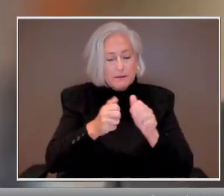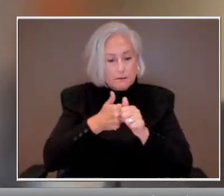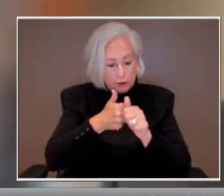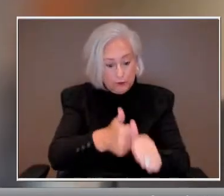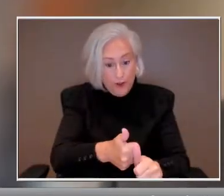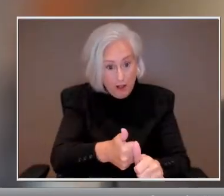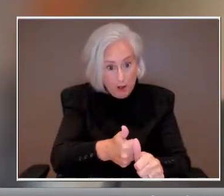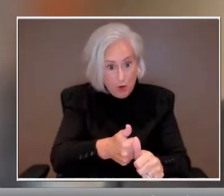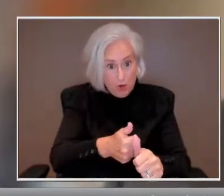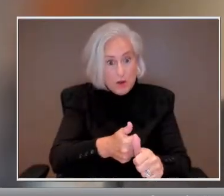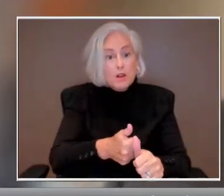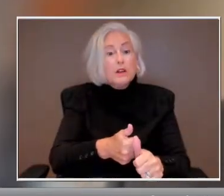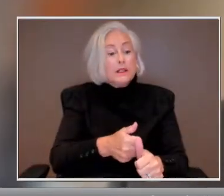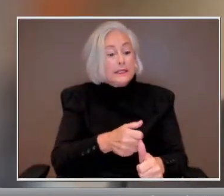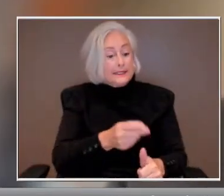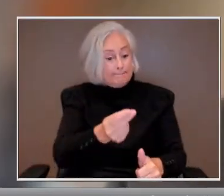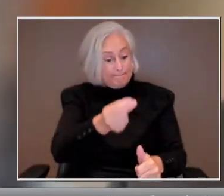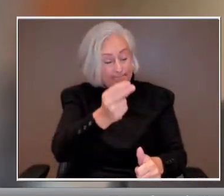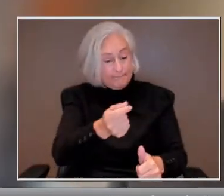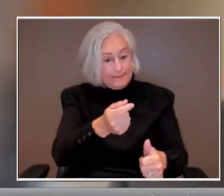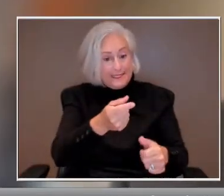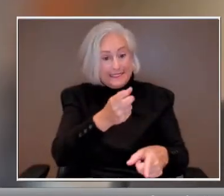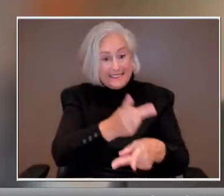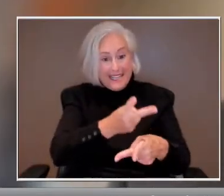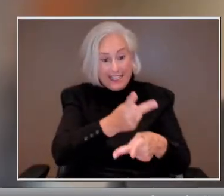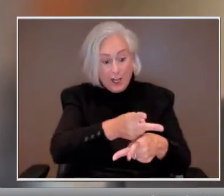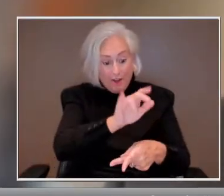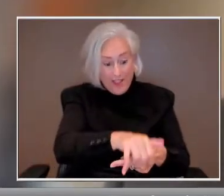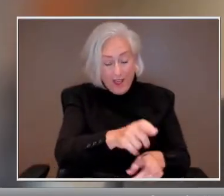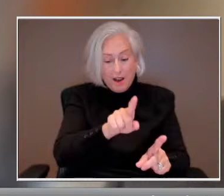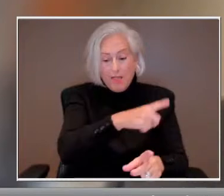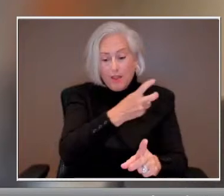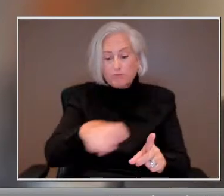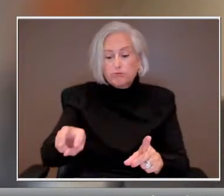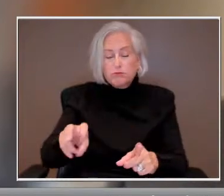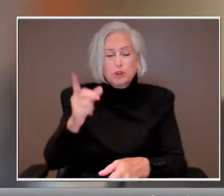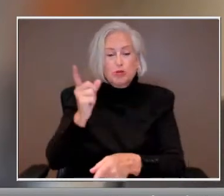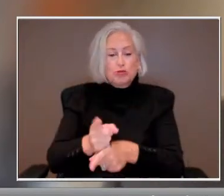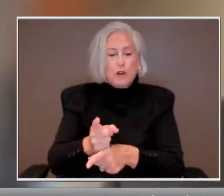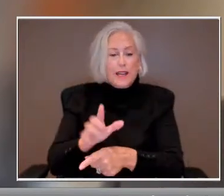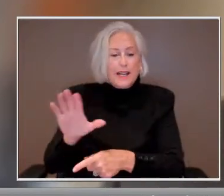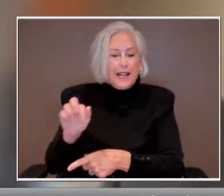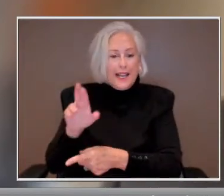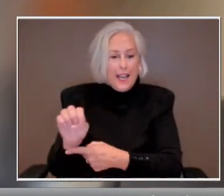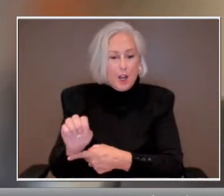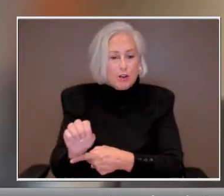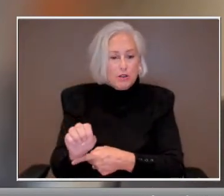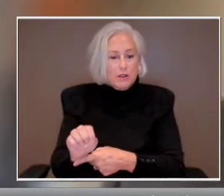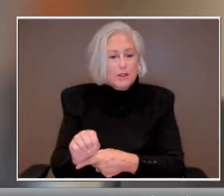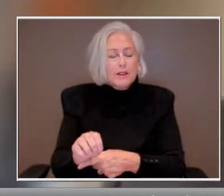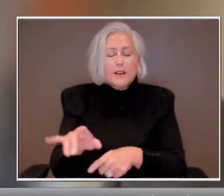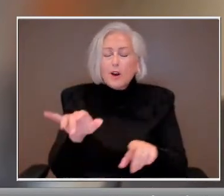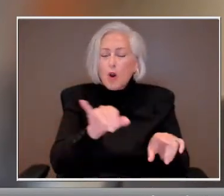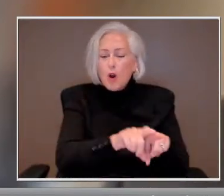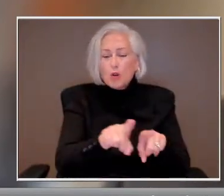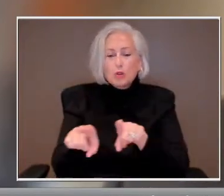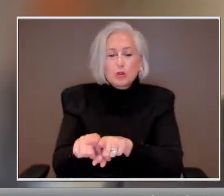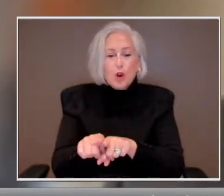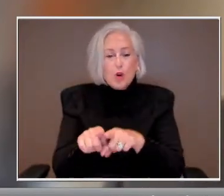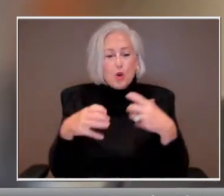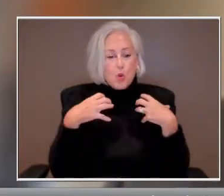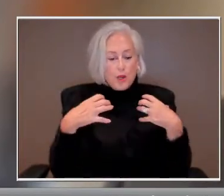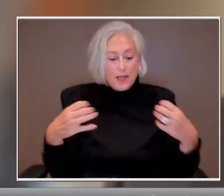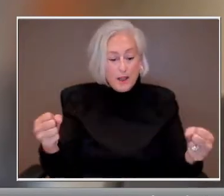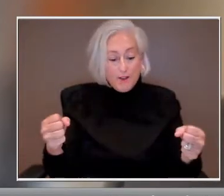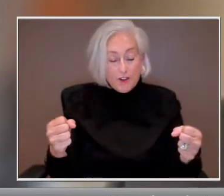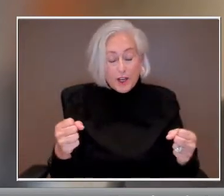of care. And then all of the support that surrounds that, particularly in recovery, and once they return